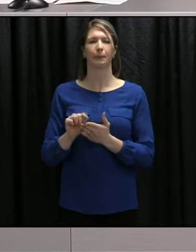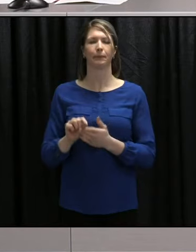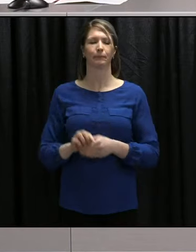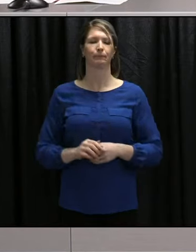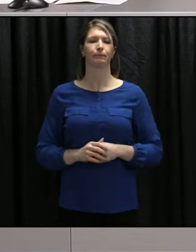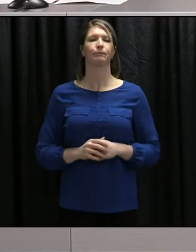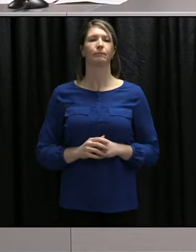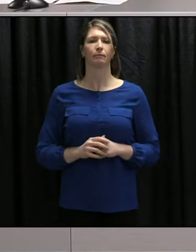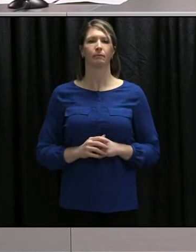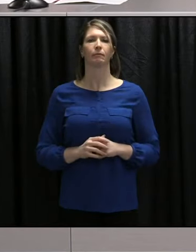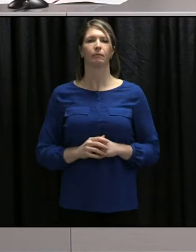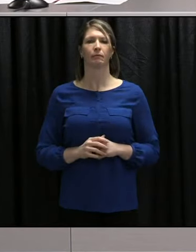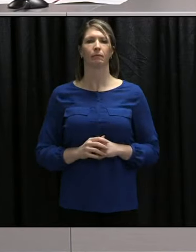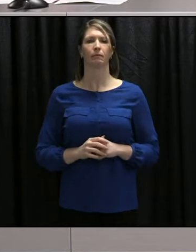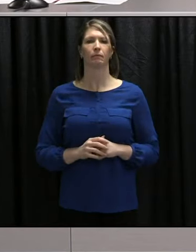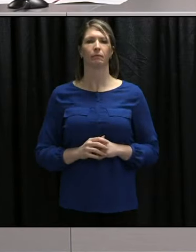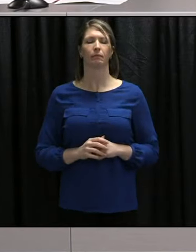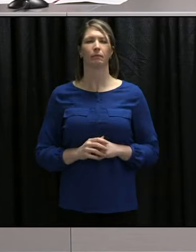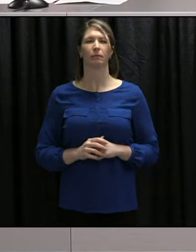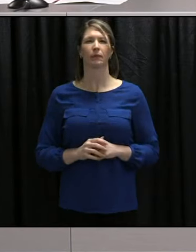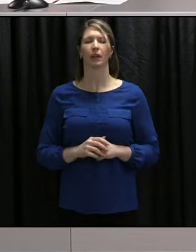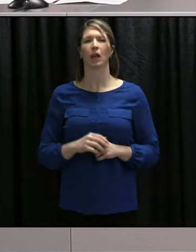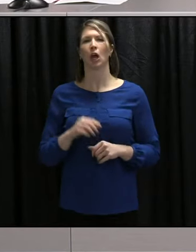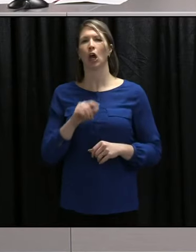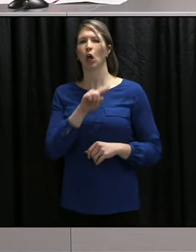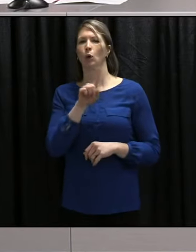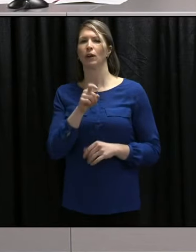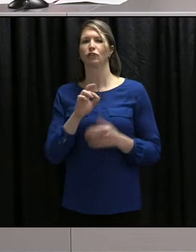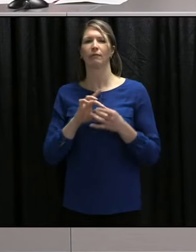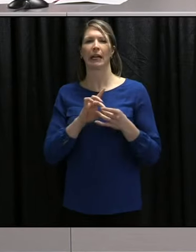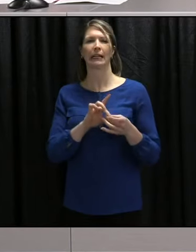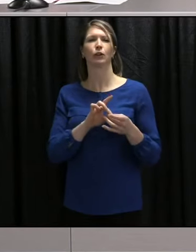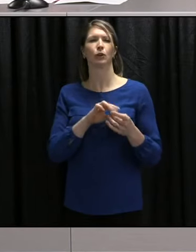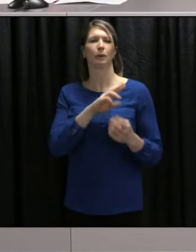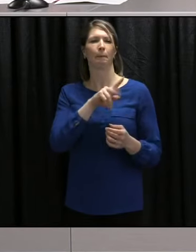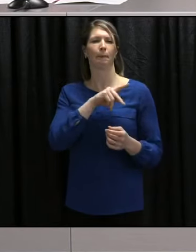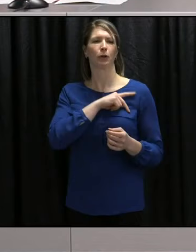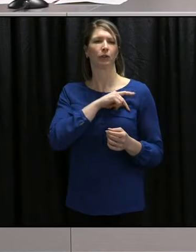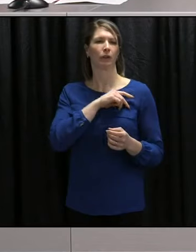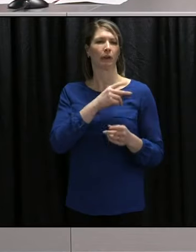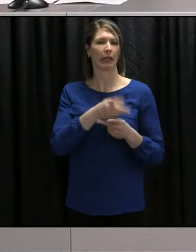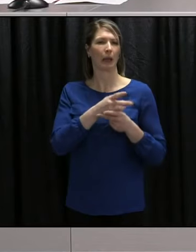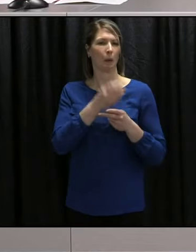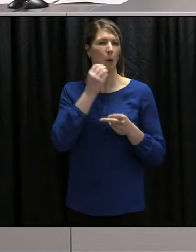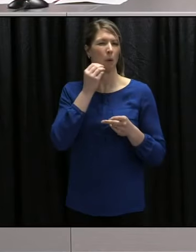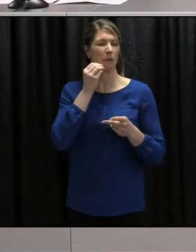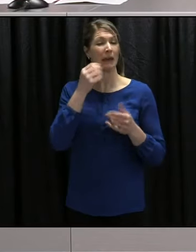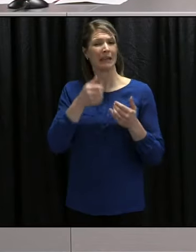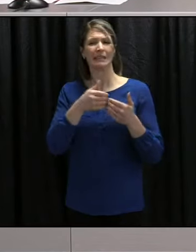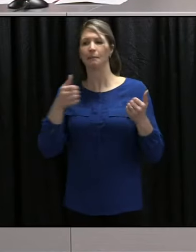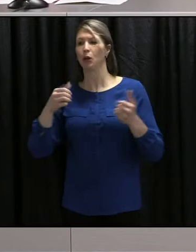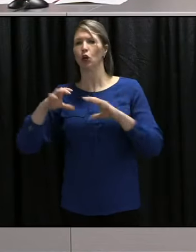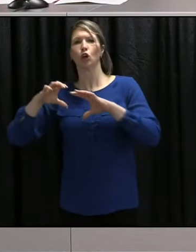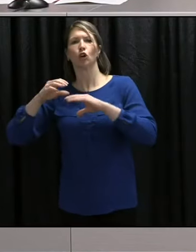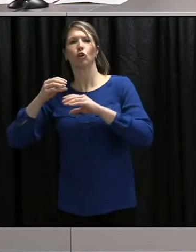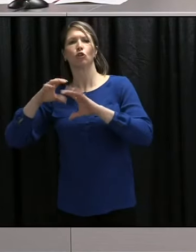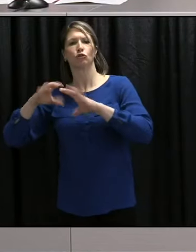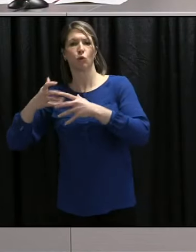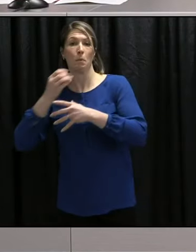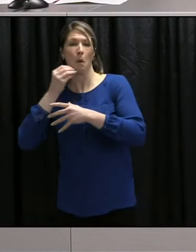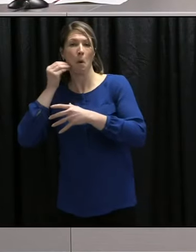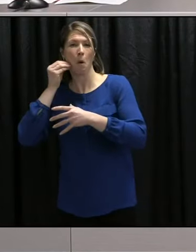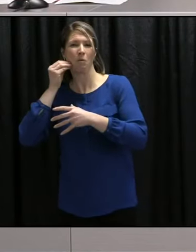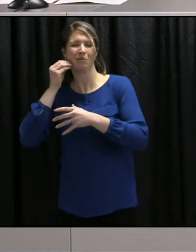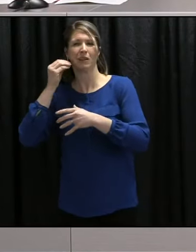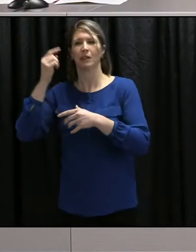Just one last question about personal care homes. What about group homes where you have people with cognitive